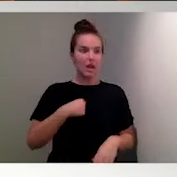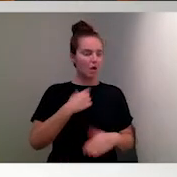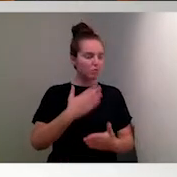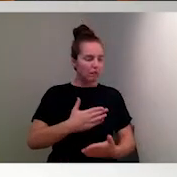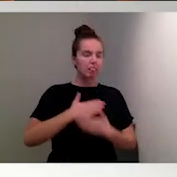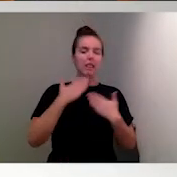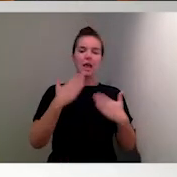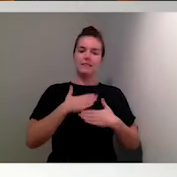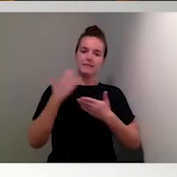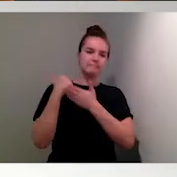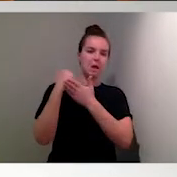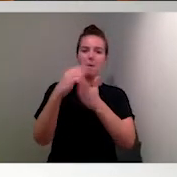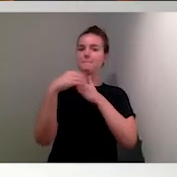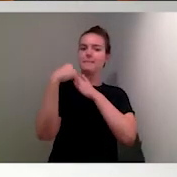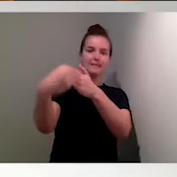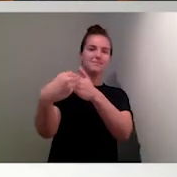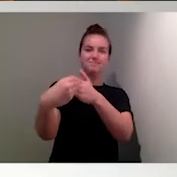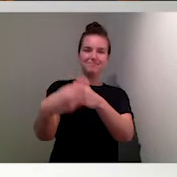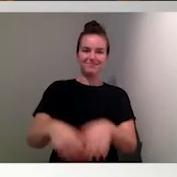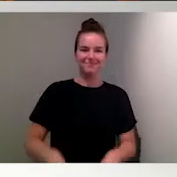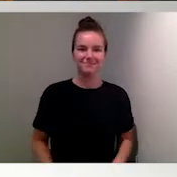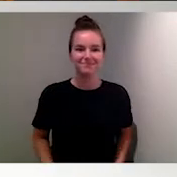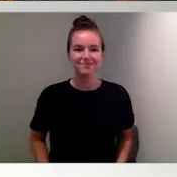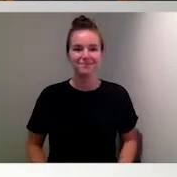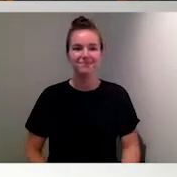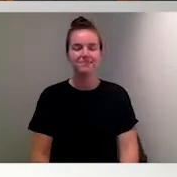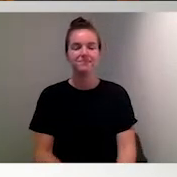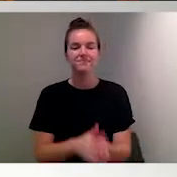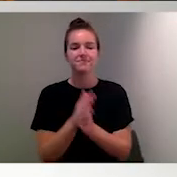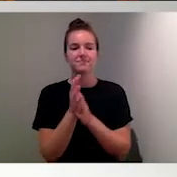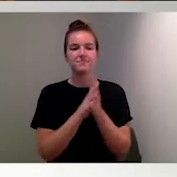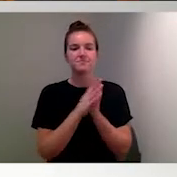do want to talk about some places that are doing a good job.